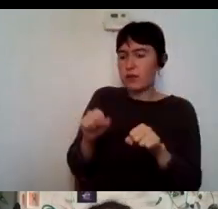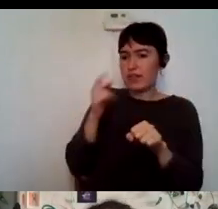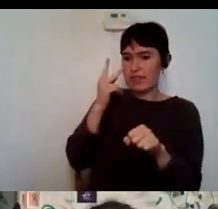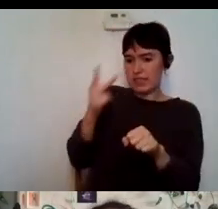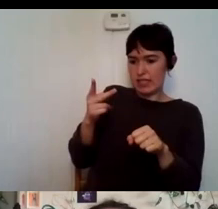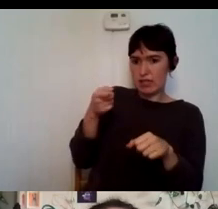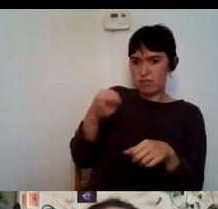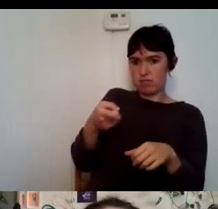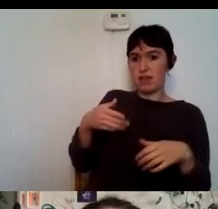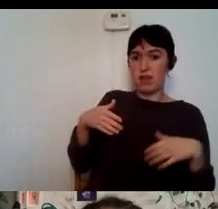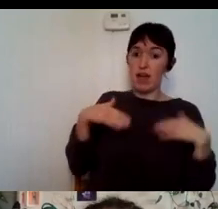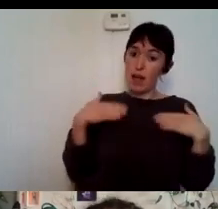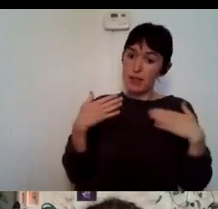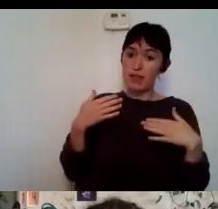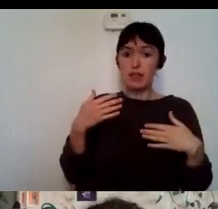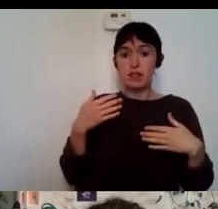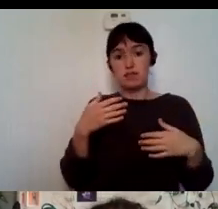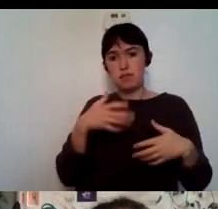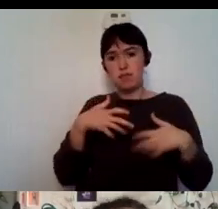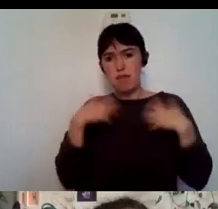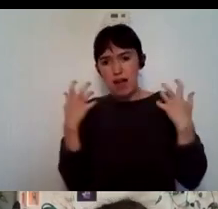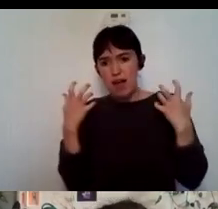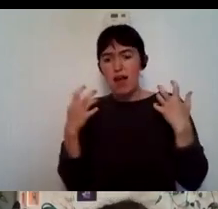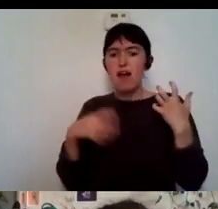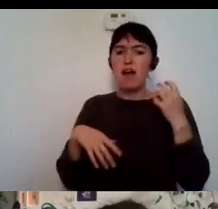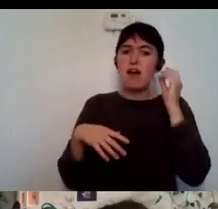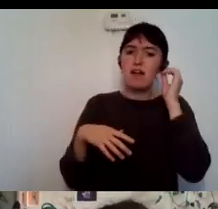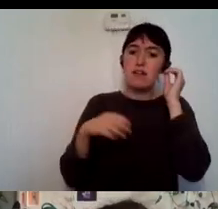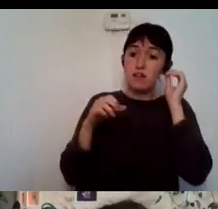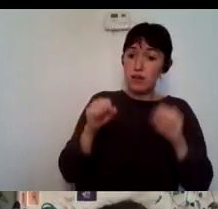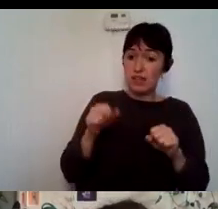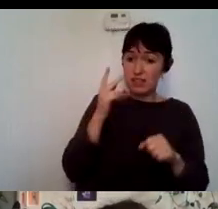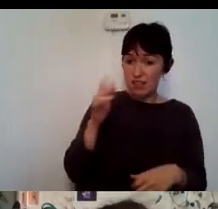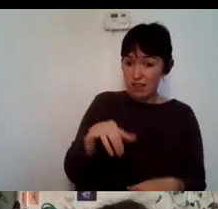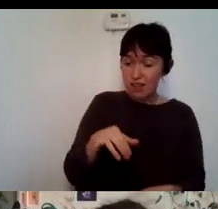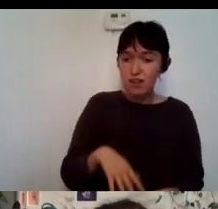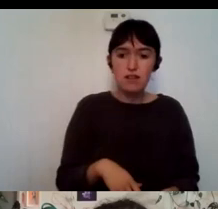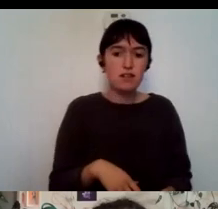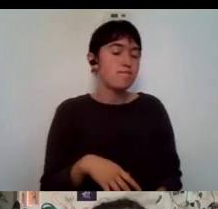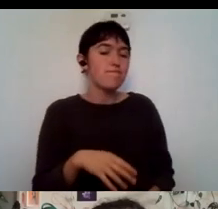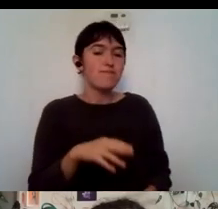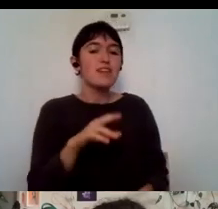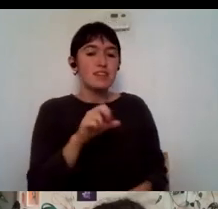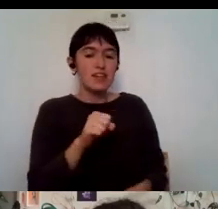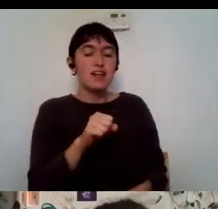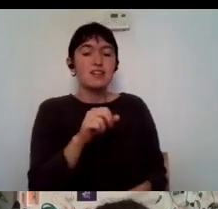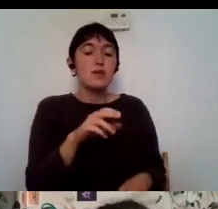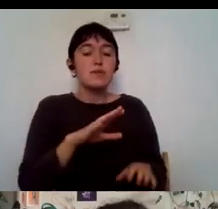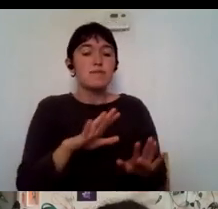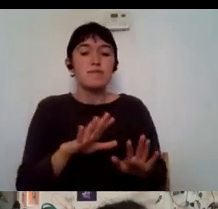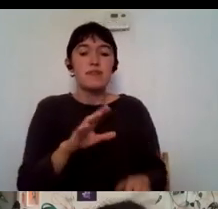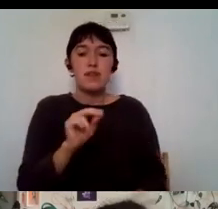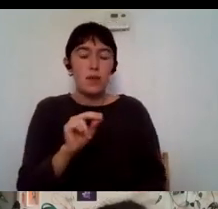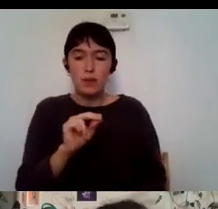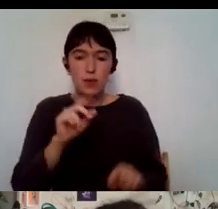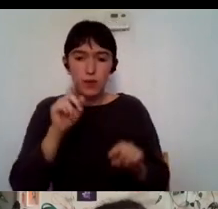happy, this person is sad, or is it just too hard to tell? Yeah, so we can't tell whether someone is happy or sad while they're